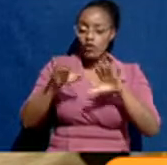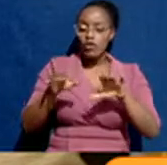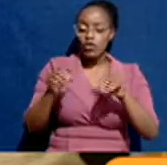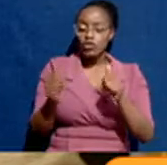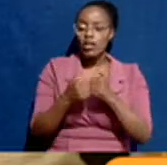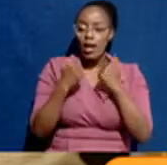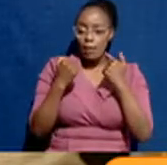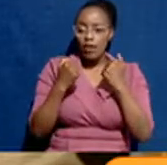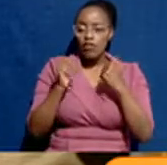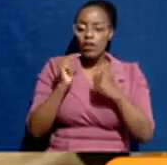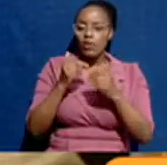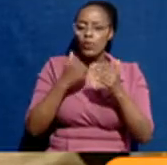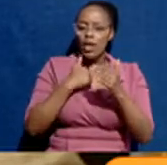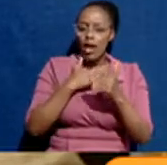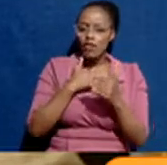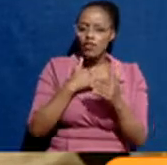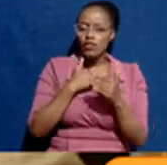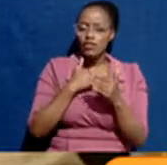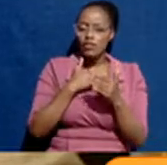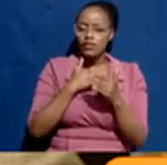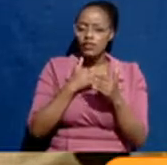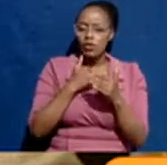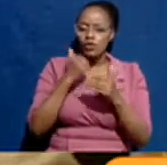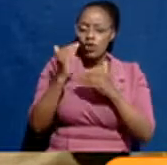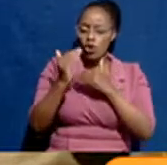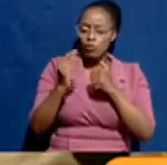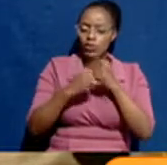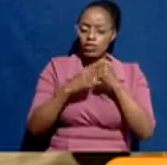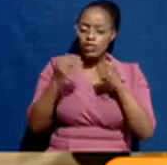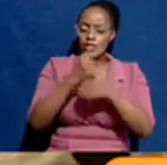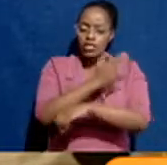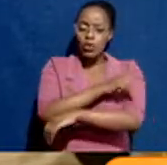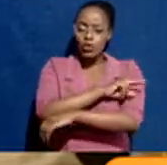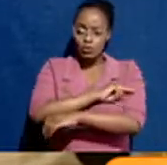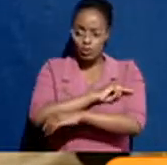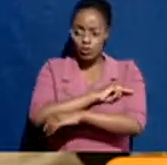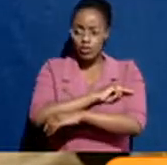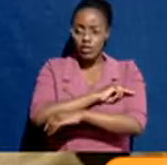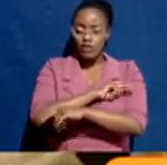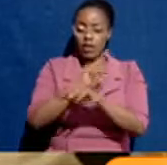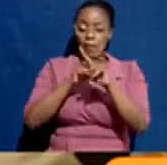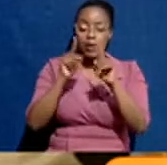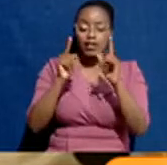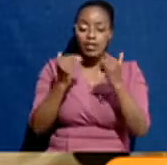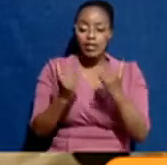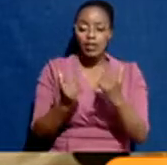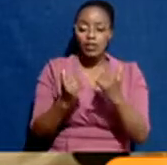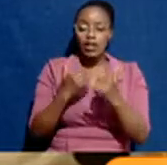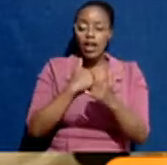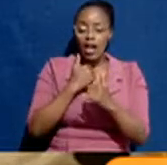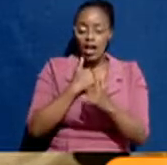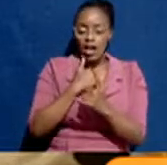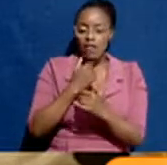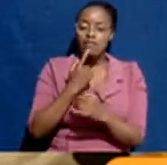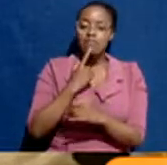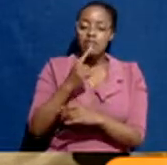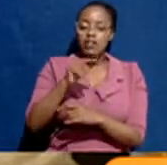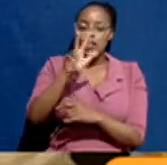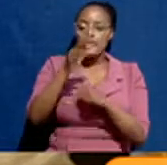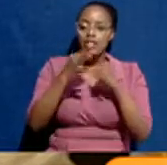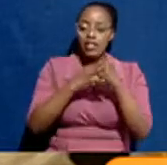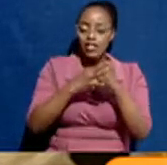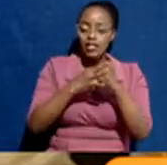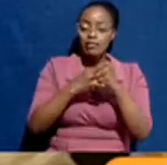we had almost 60 hospitals, but now we are boasting of